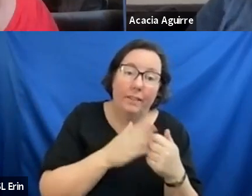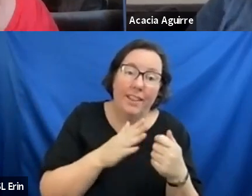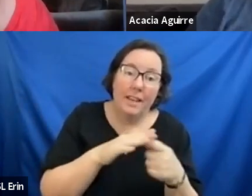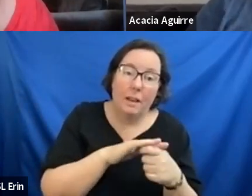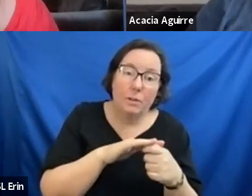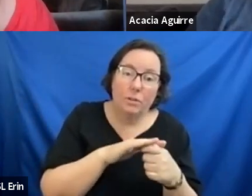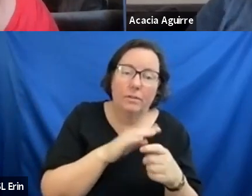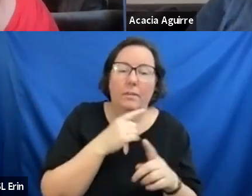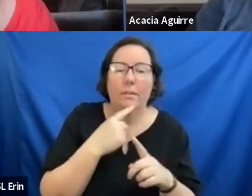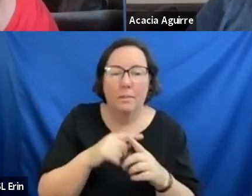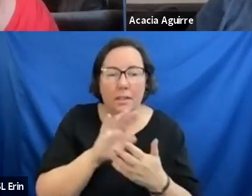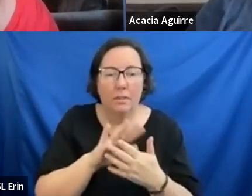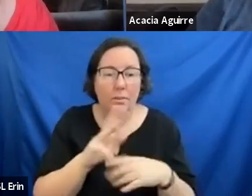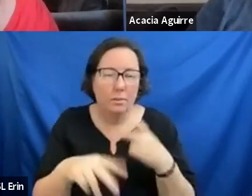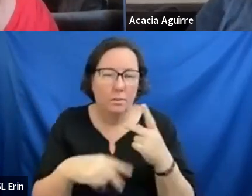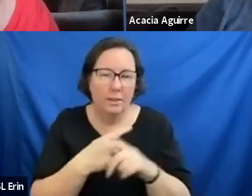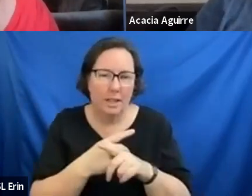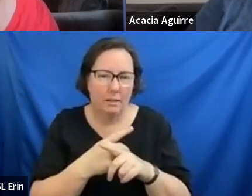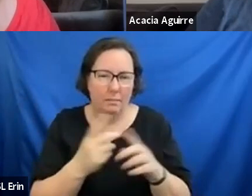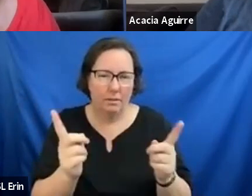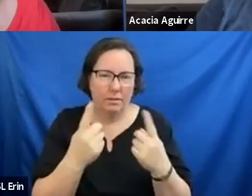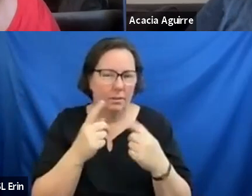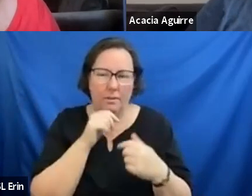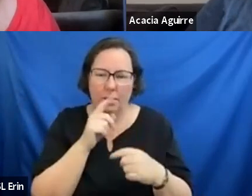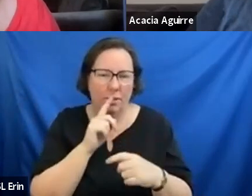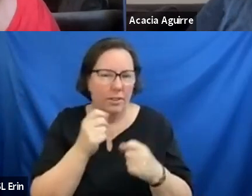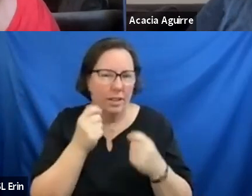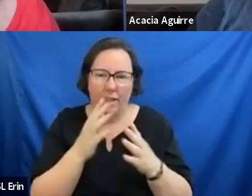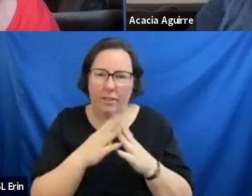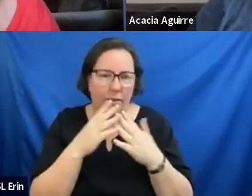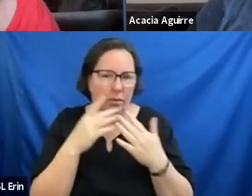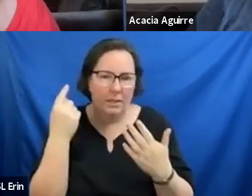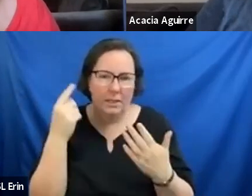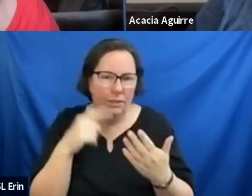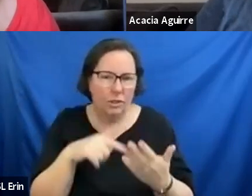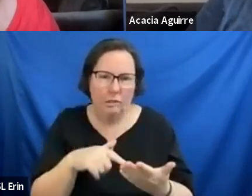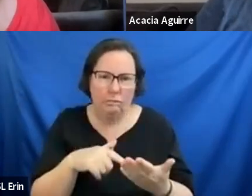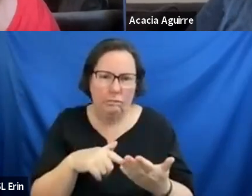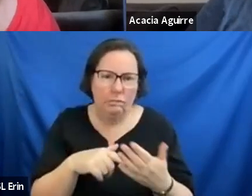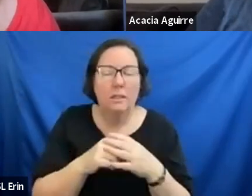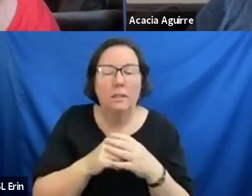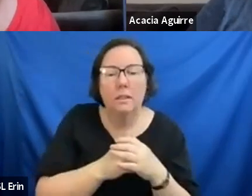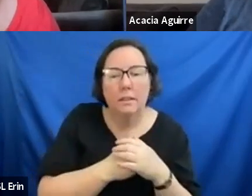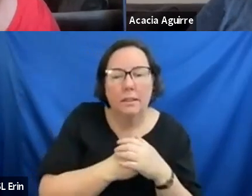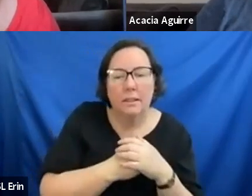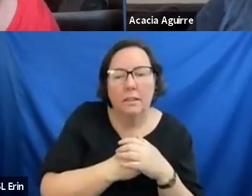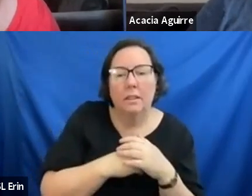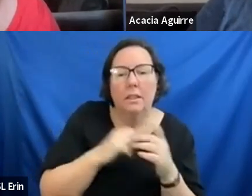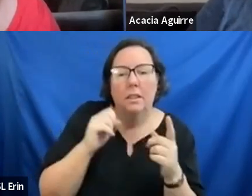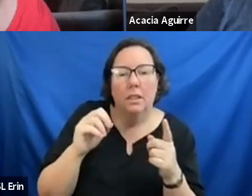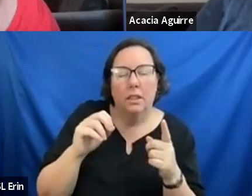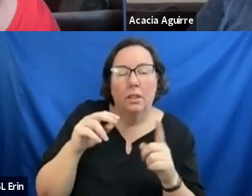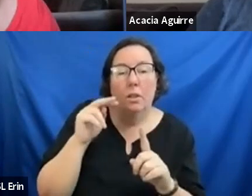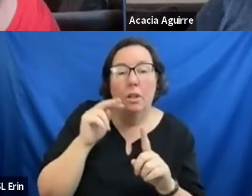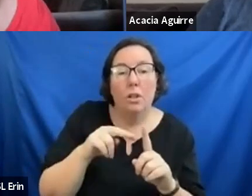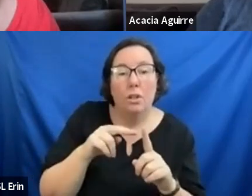do you have, is that, I'm not sure I understand the request. So I just want to make sure that. Yeah, so by